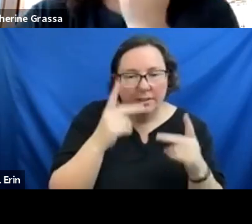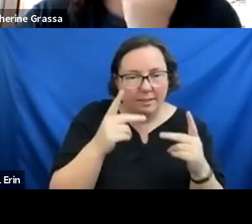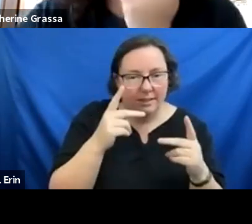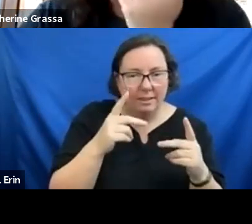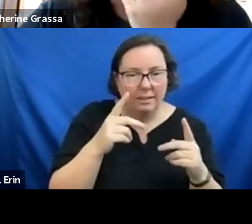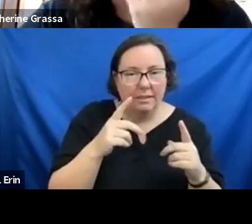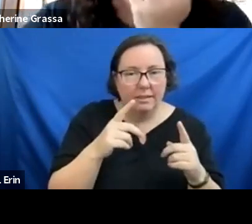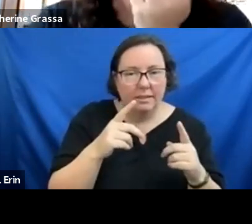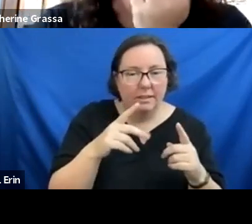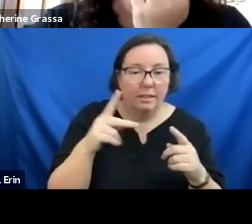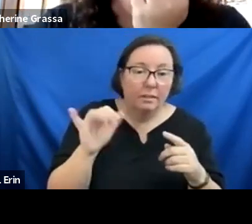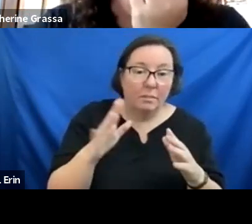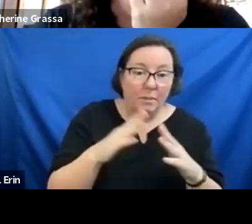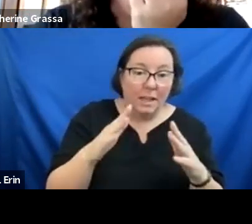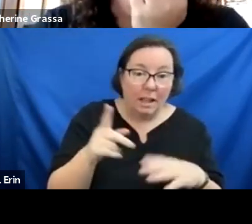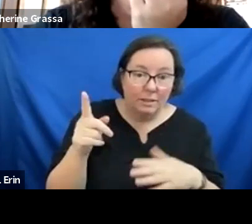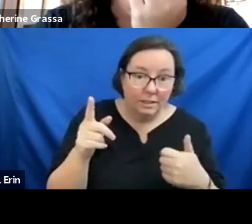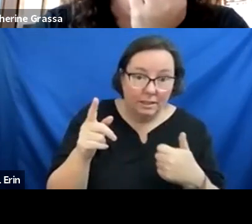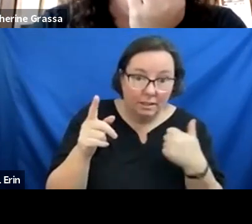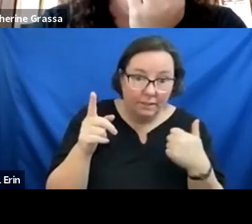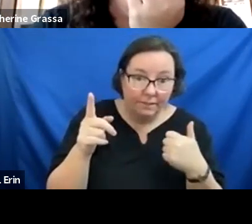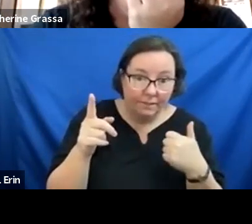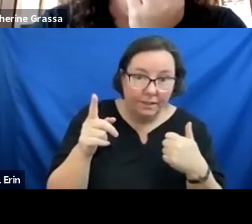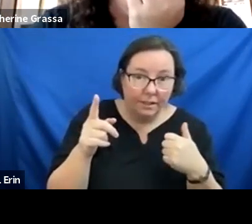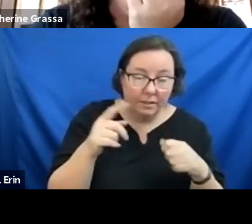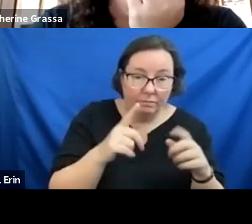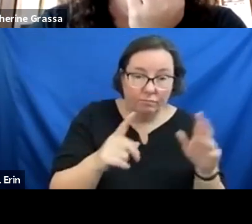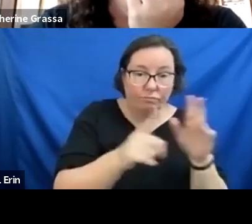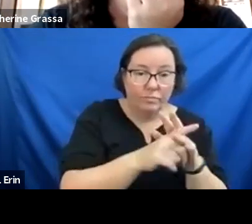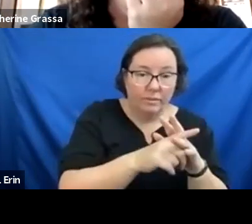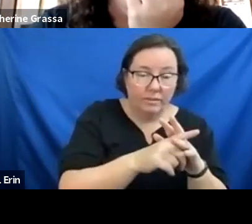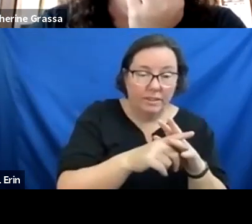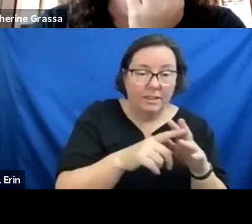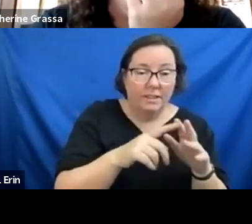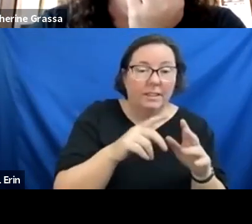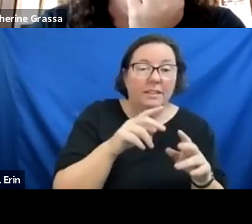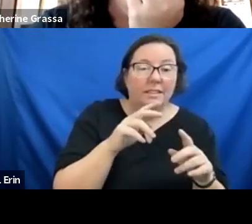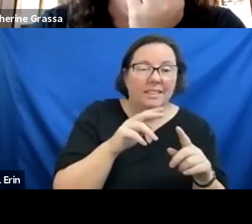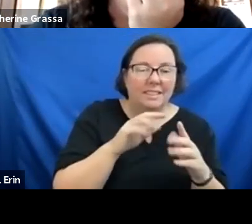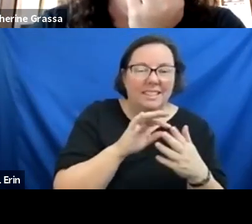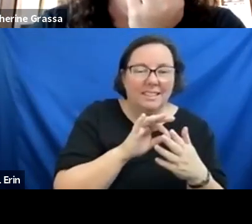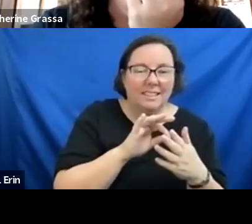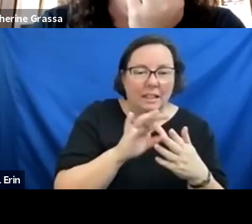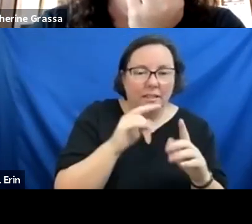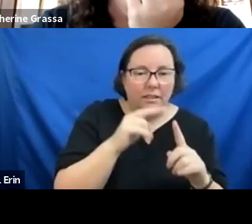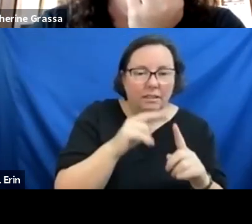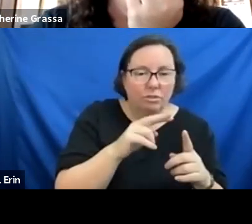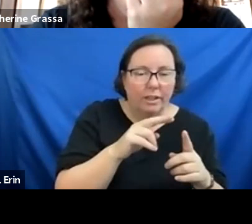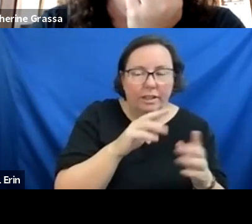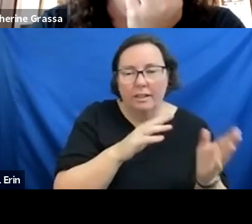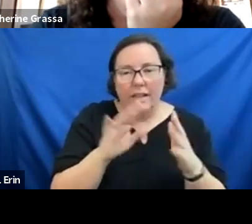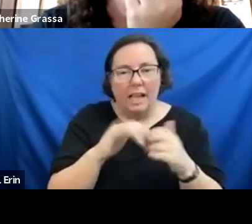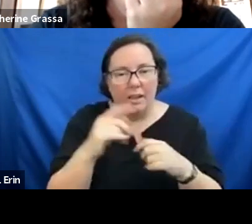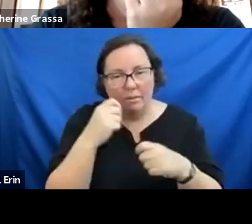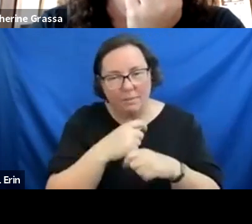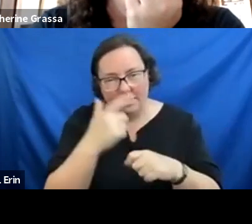example, public housing in the census tracts, and how to make sense of the data